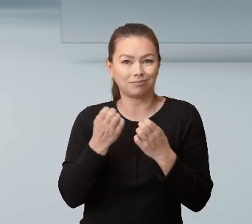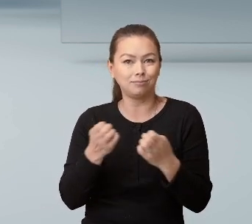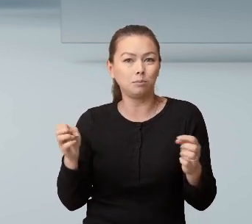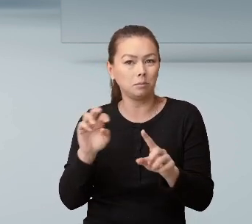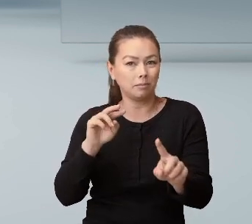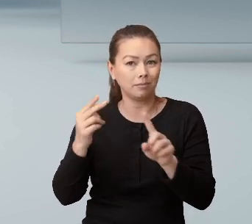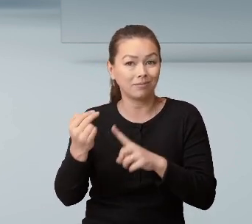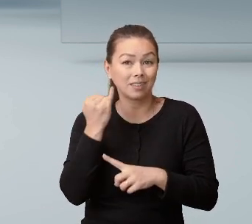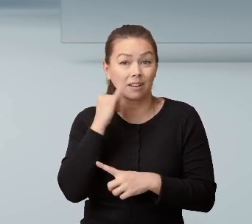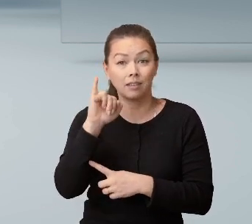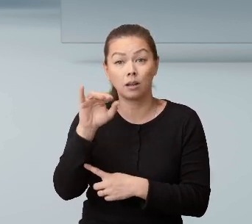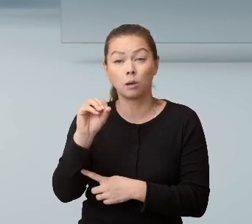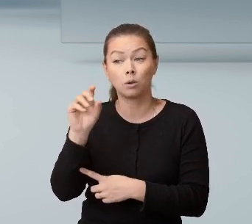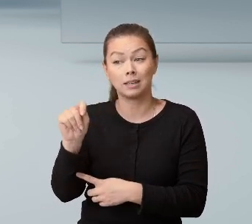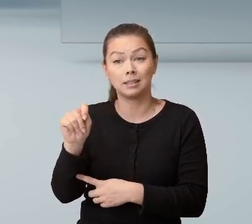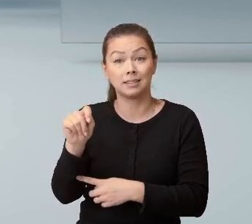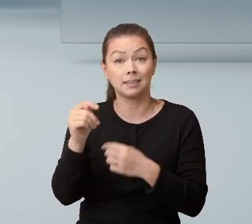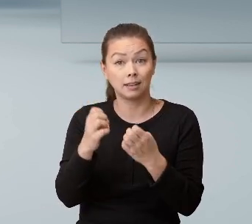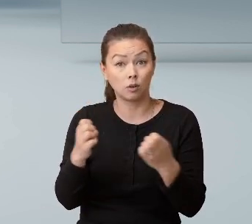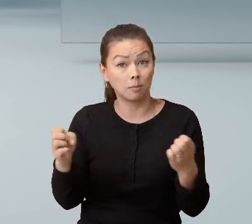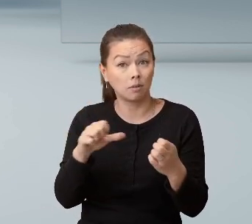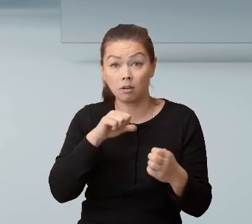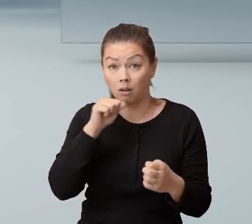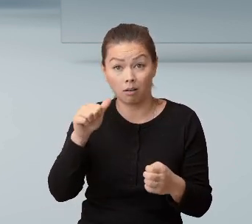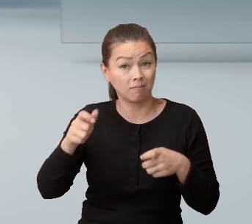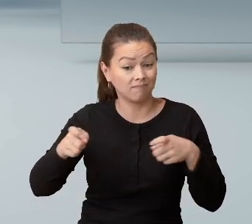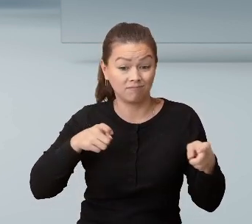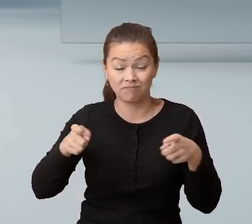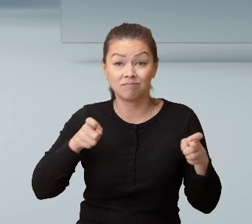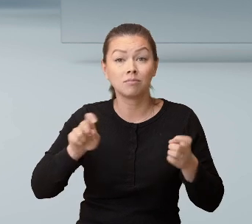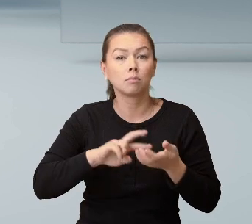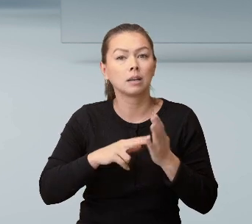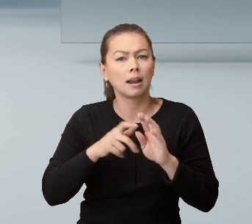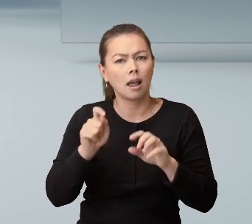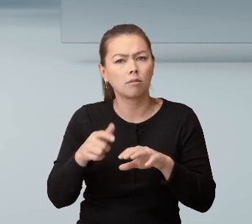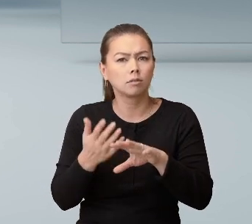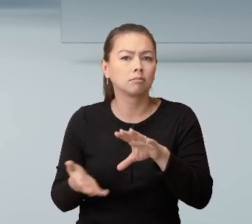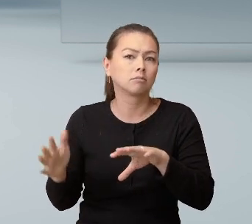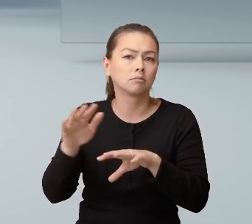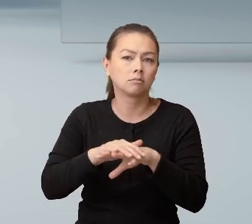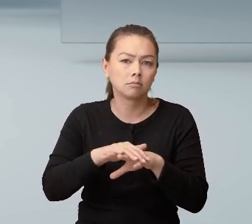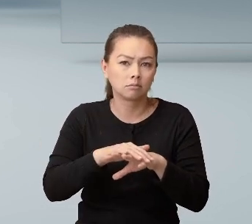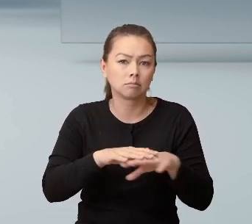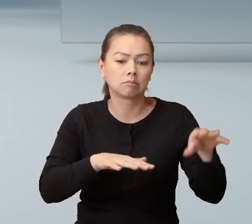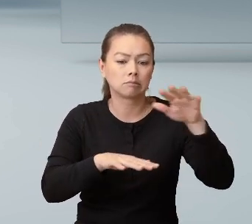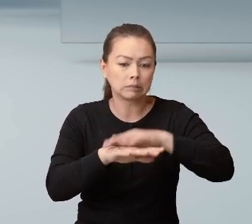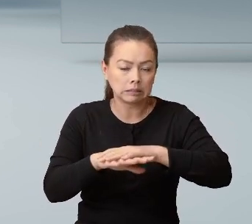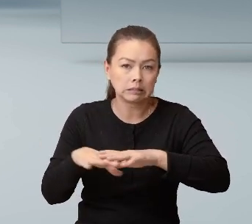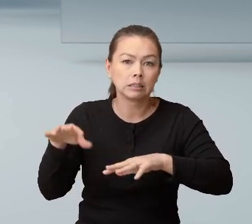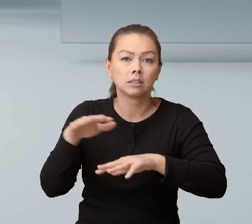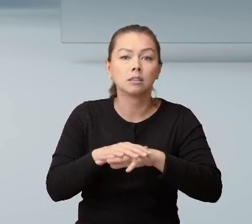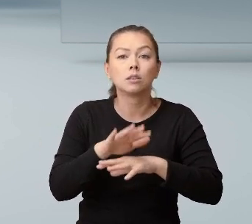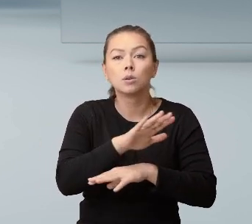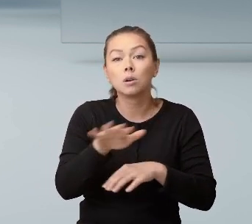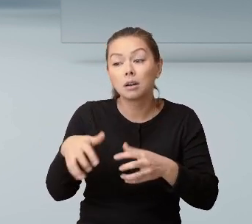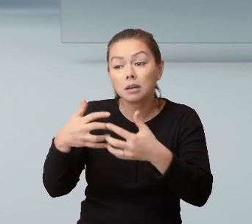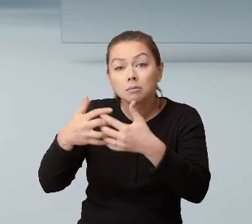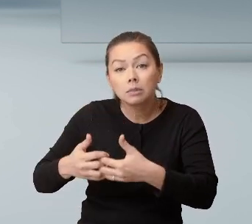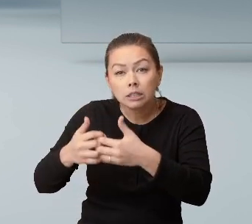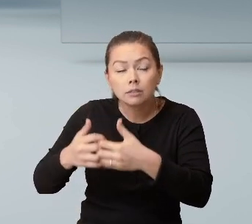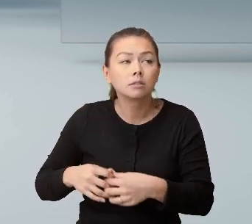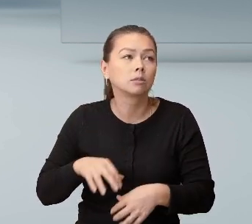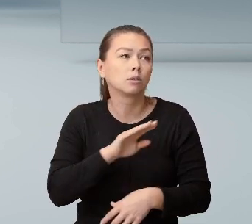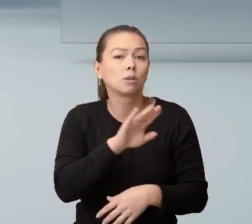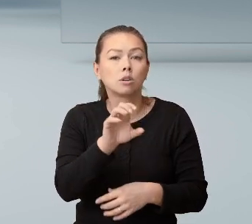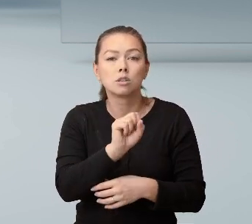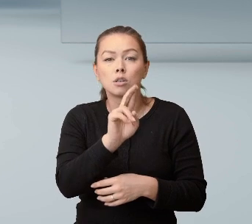of unmanaged IoT devices, where it can then provide another layer of entry, whether it's to your supply chain, your